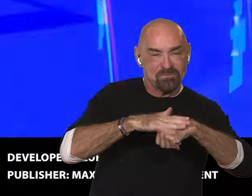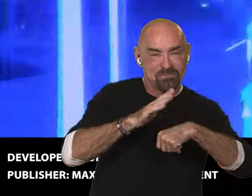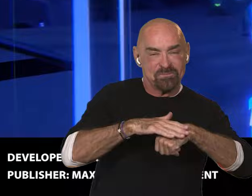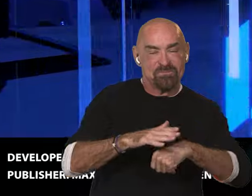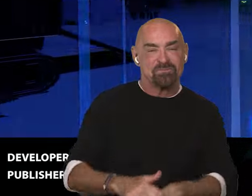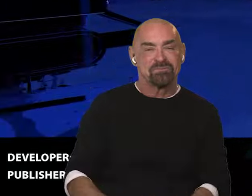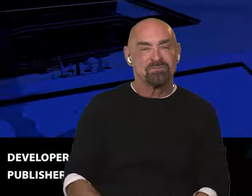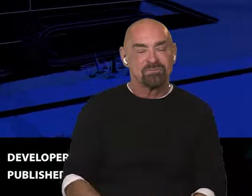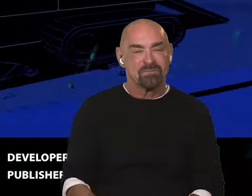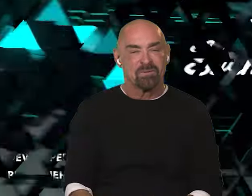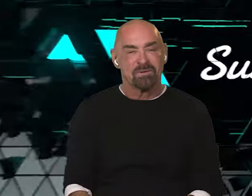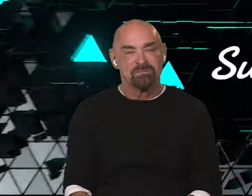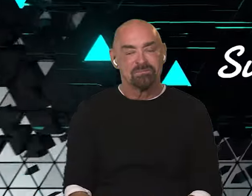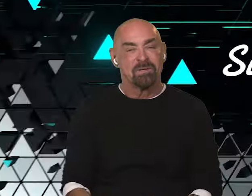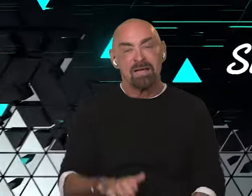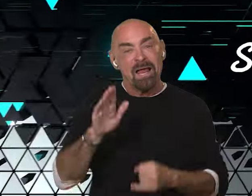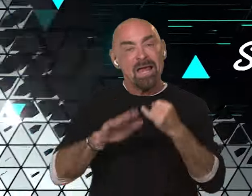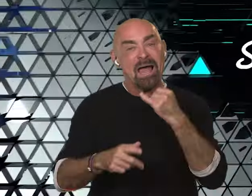outlaws.